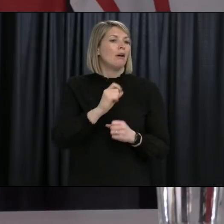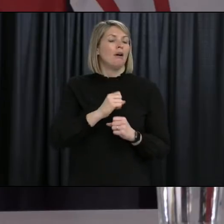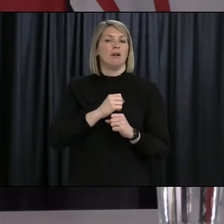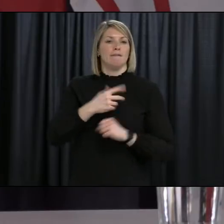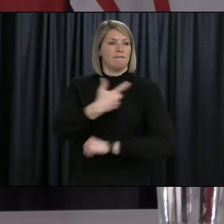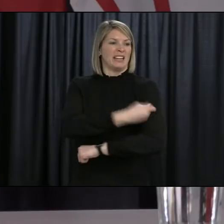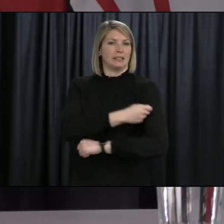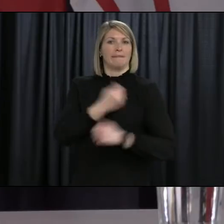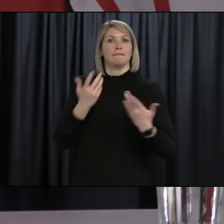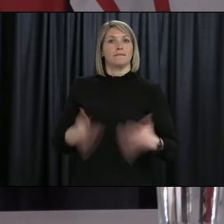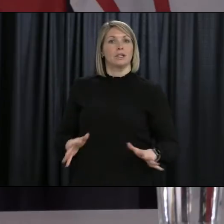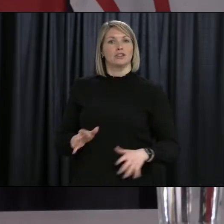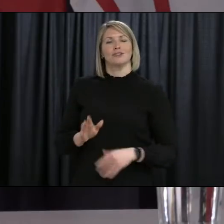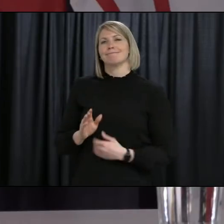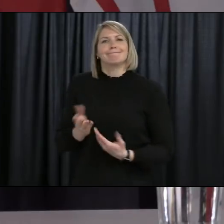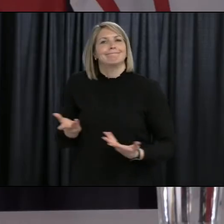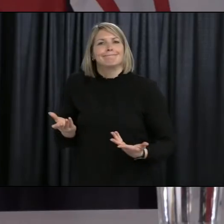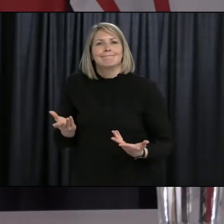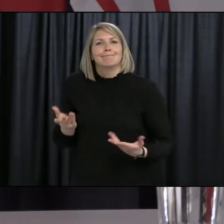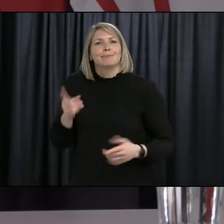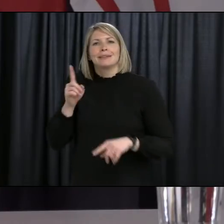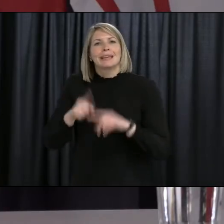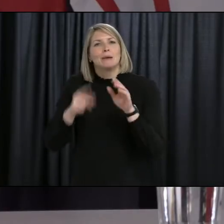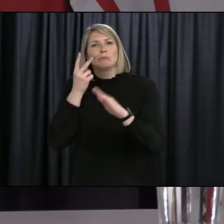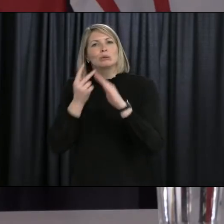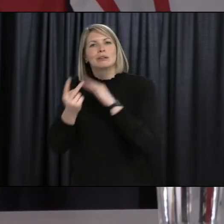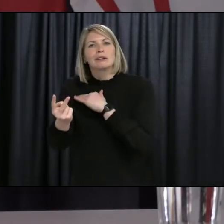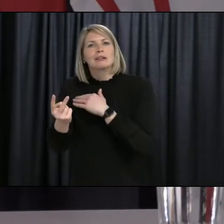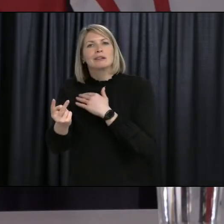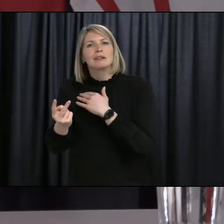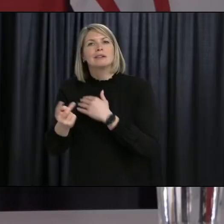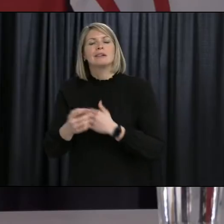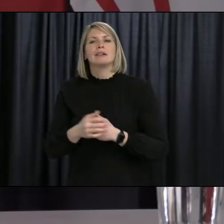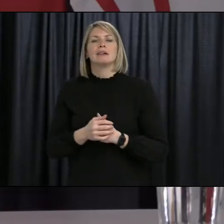involved, they'd be a lower priority on the list.